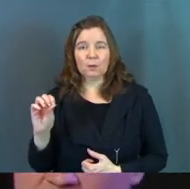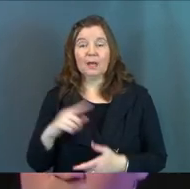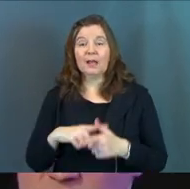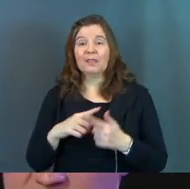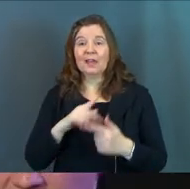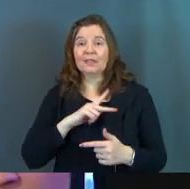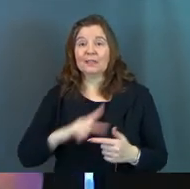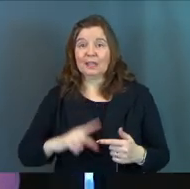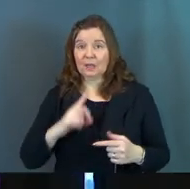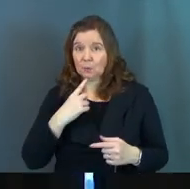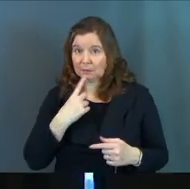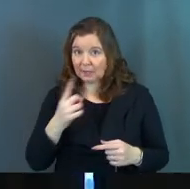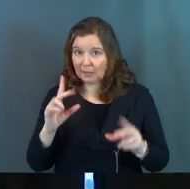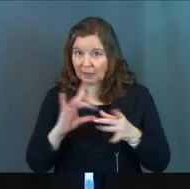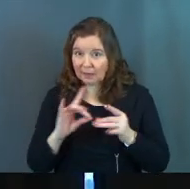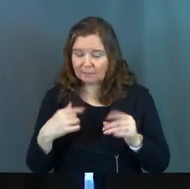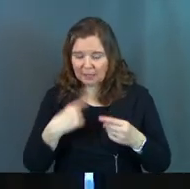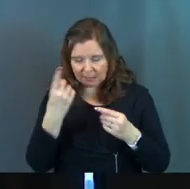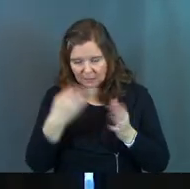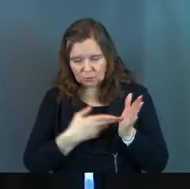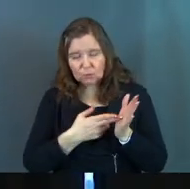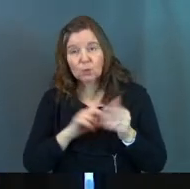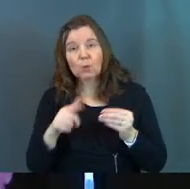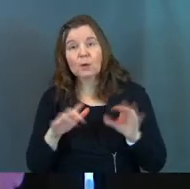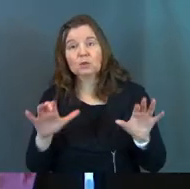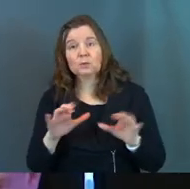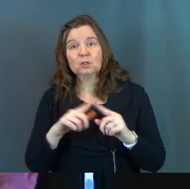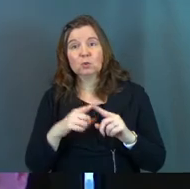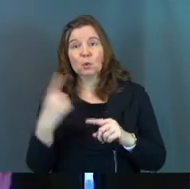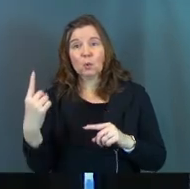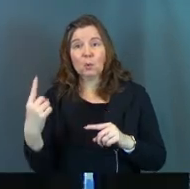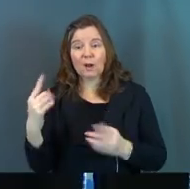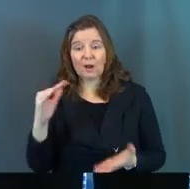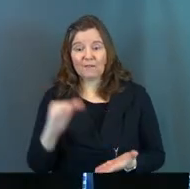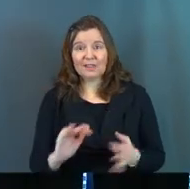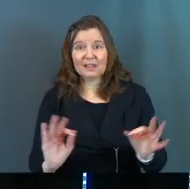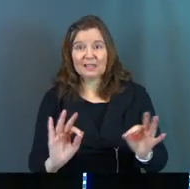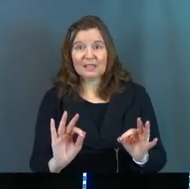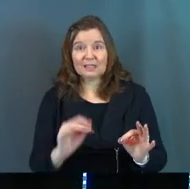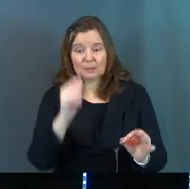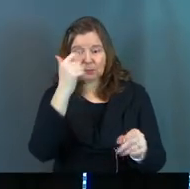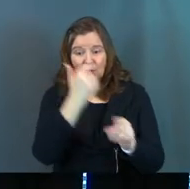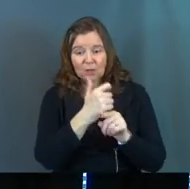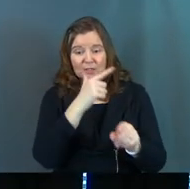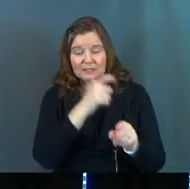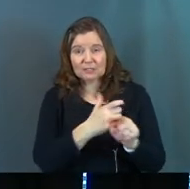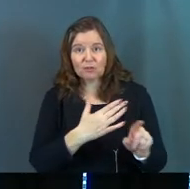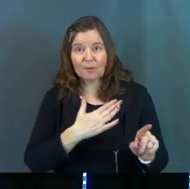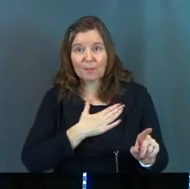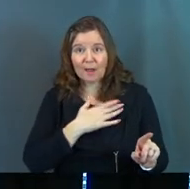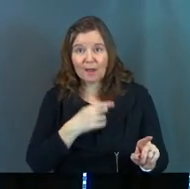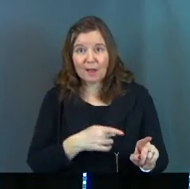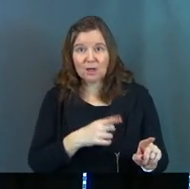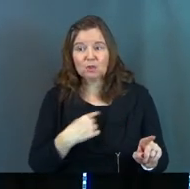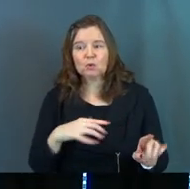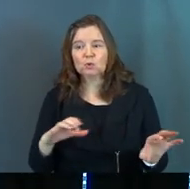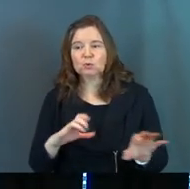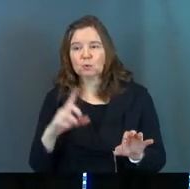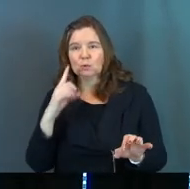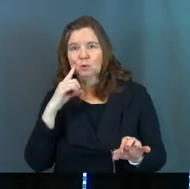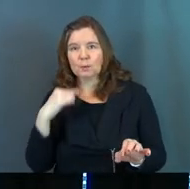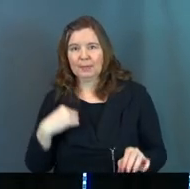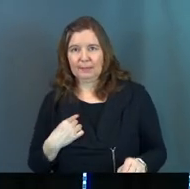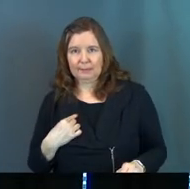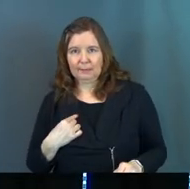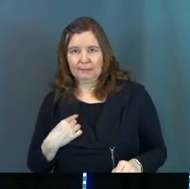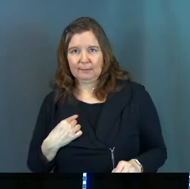says, "And then the king will say, I tell you the truth, when you did it to the one of the least of these brothers and sisters of mine, you were doing it